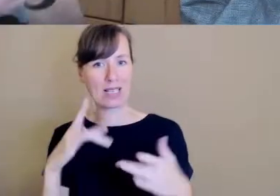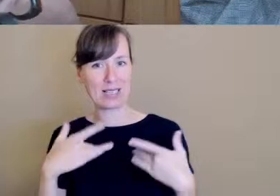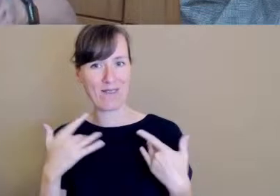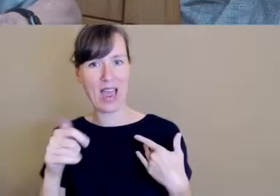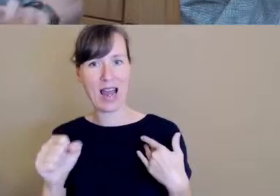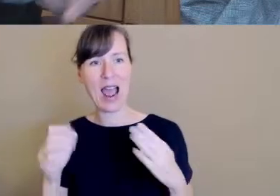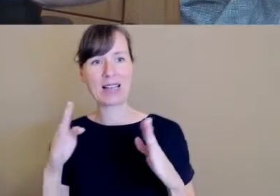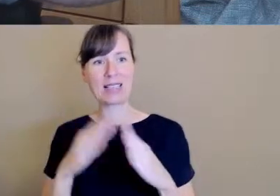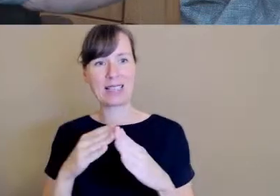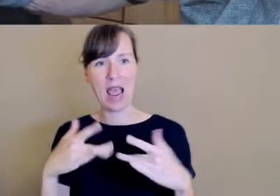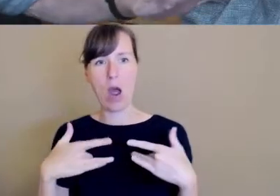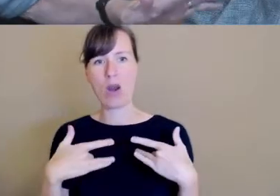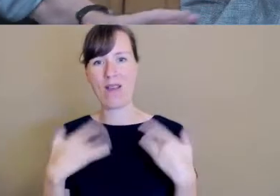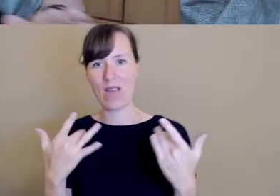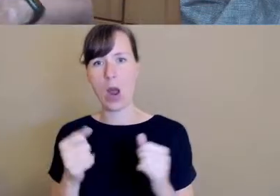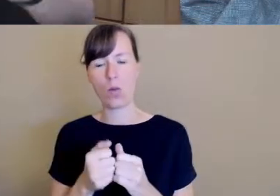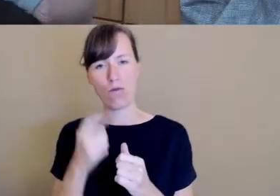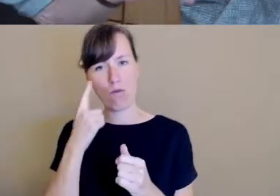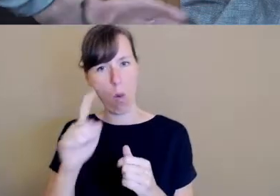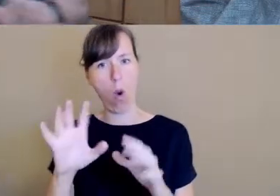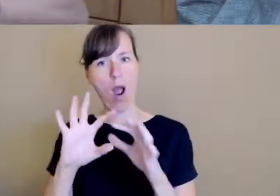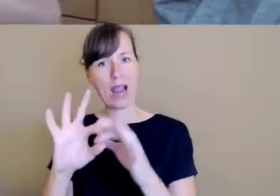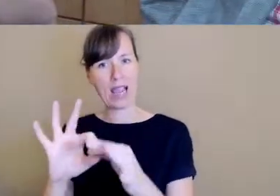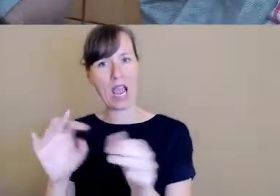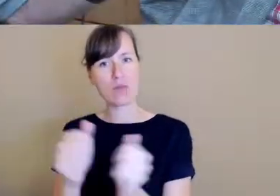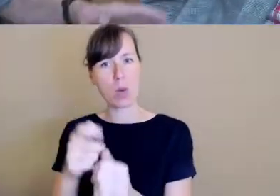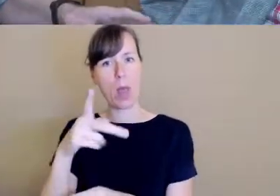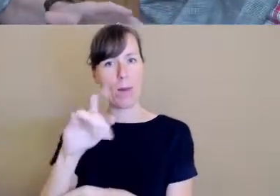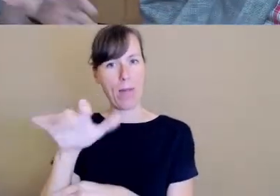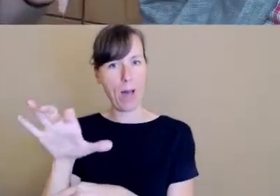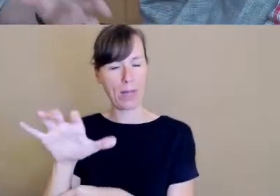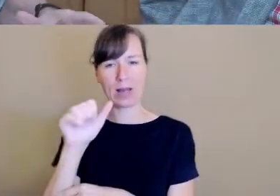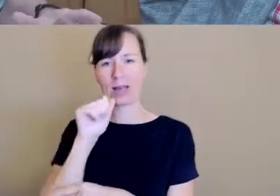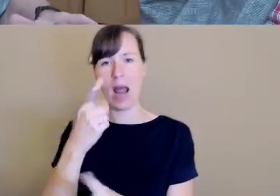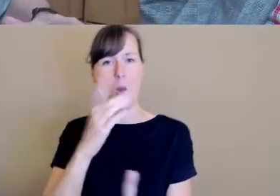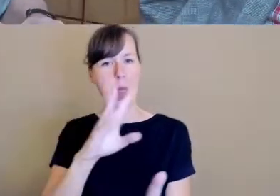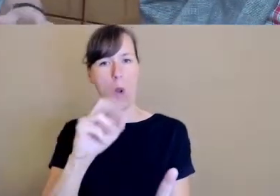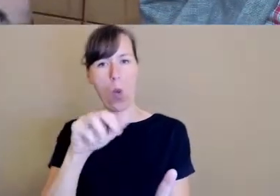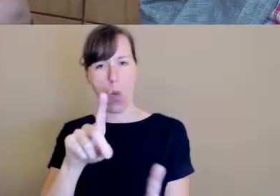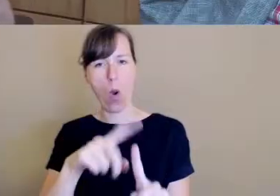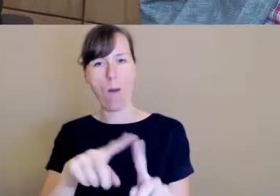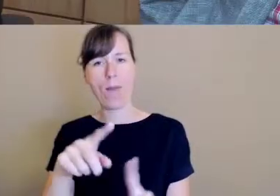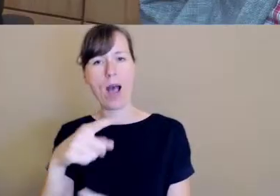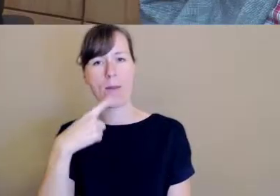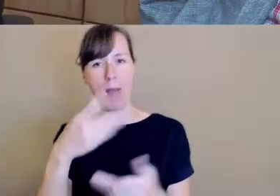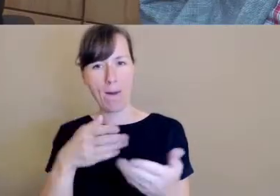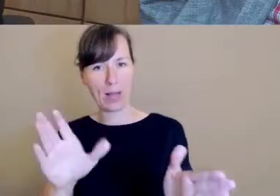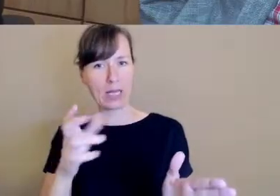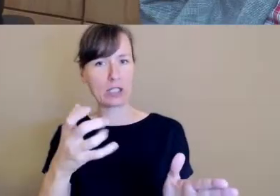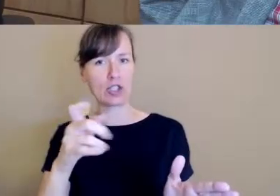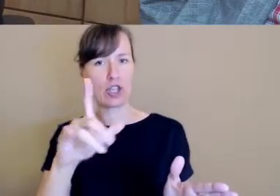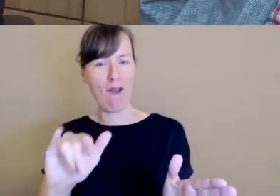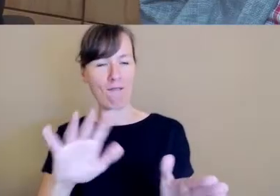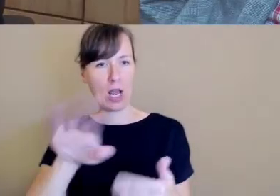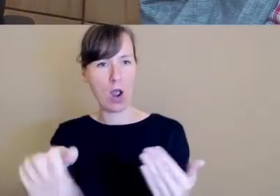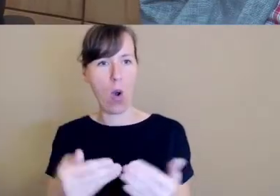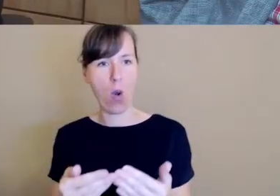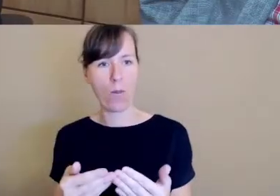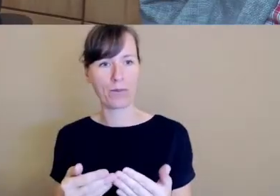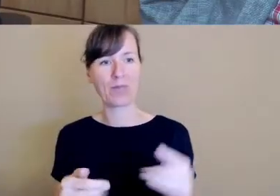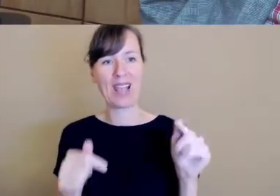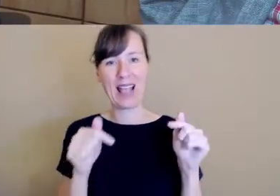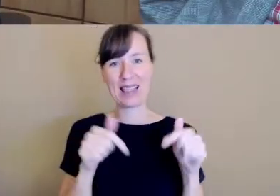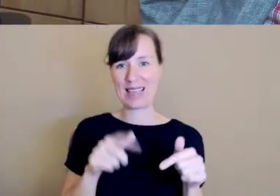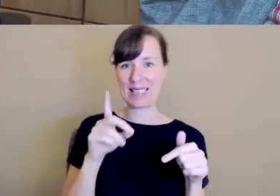engagement with the public, not just his ward, for the public and for Cheverly as a whole. This document